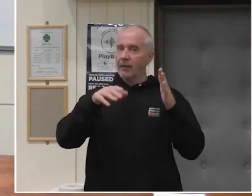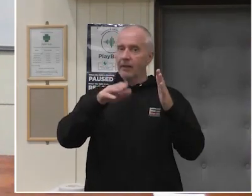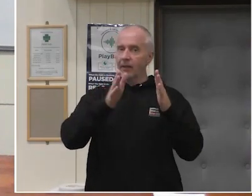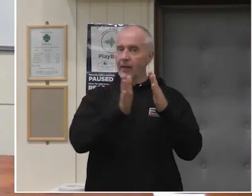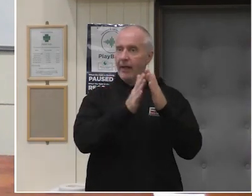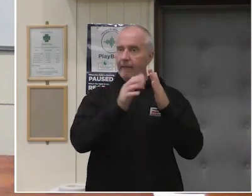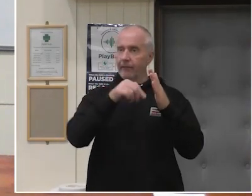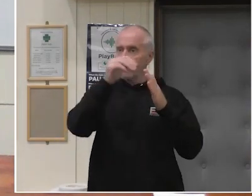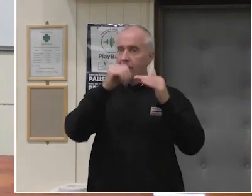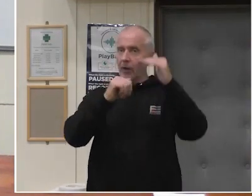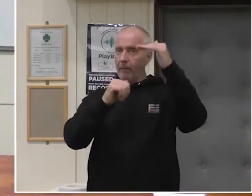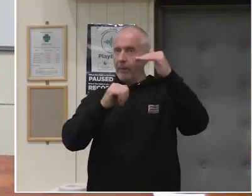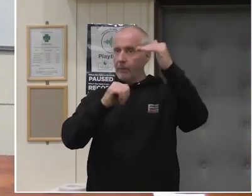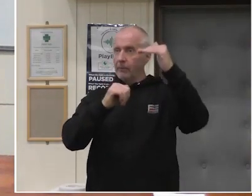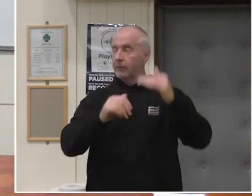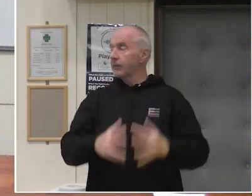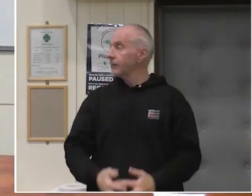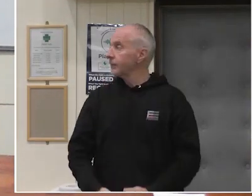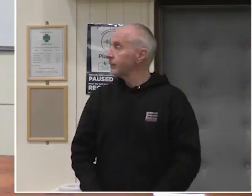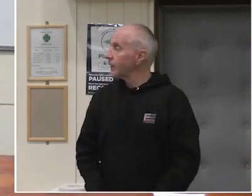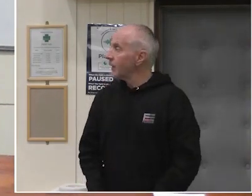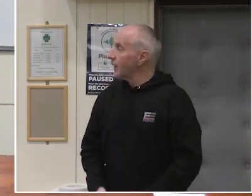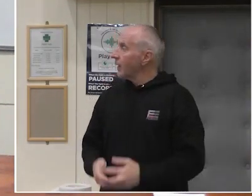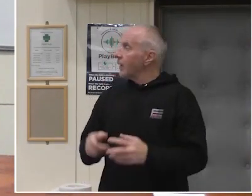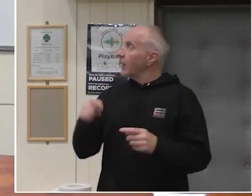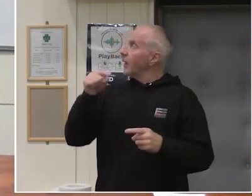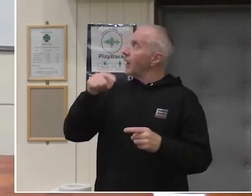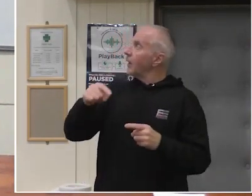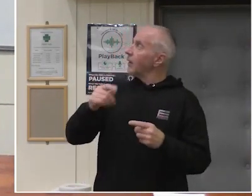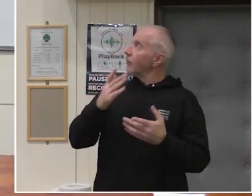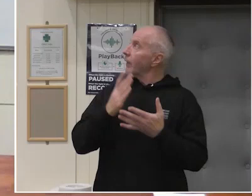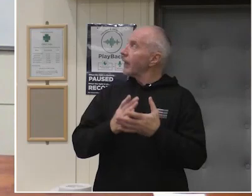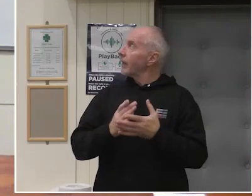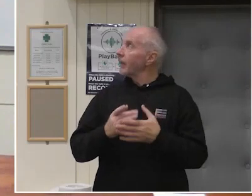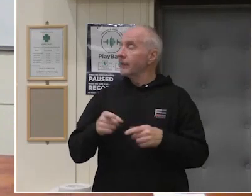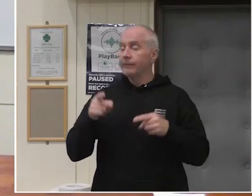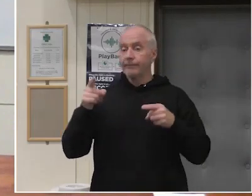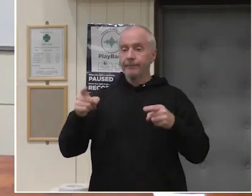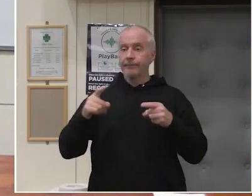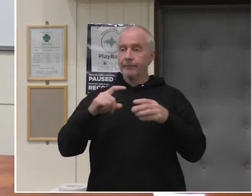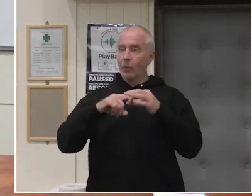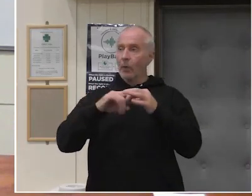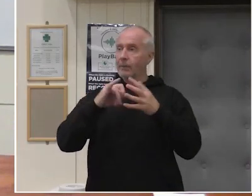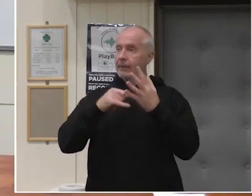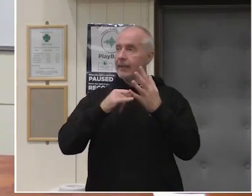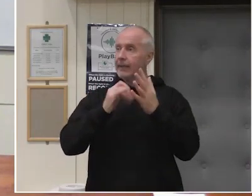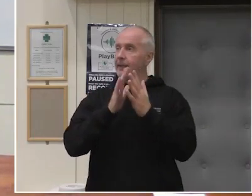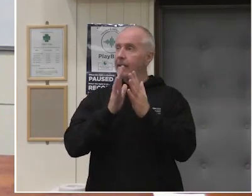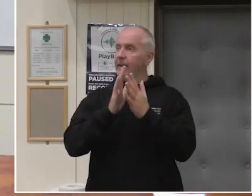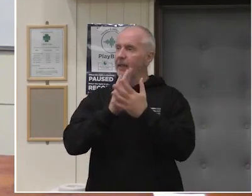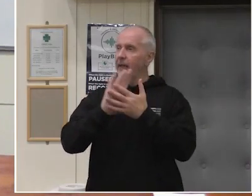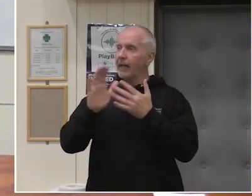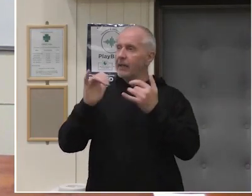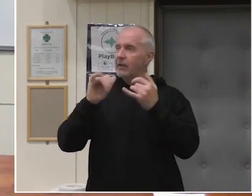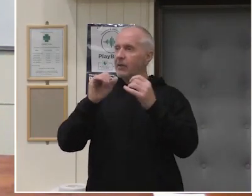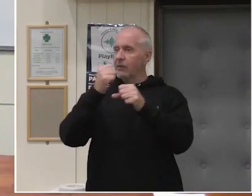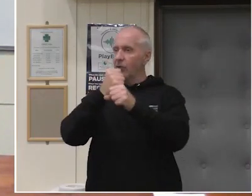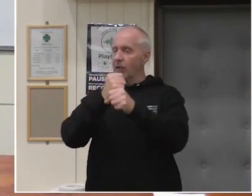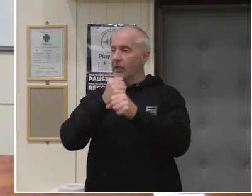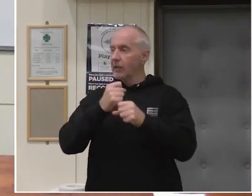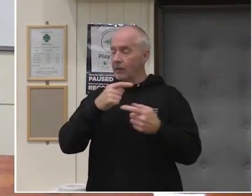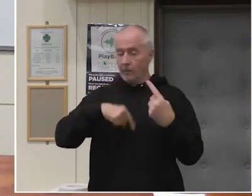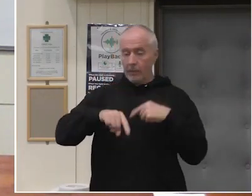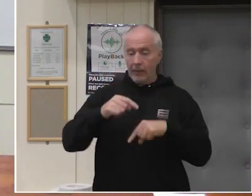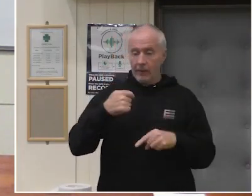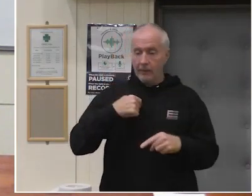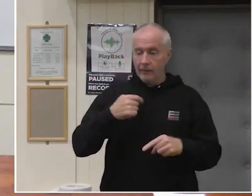taken a sidestep. But the quantum sensors for the hidden sector group is the one that I am currently part of. The